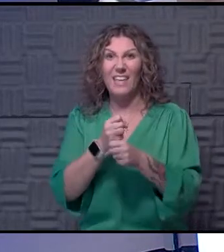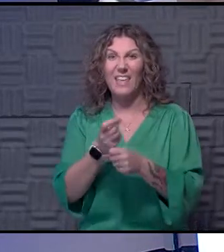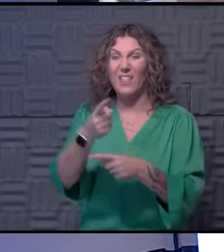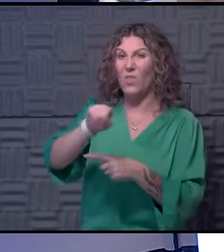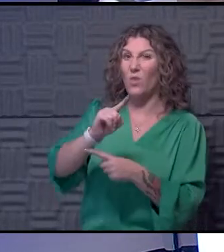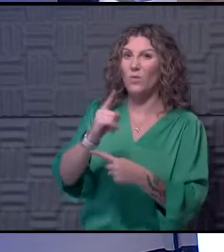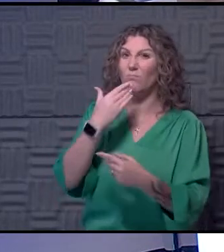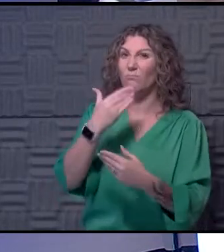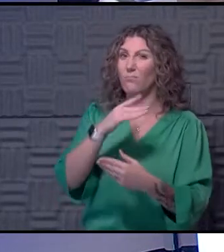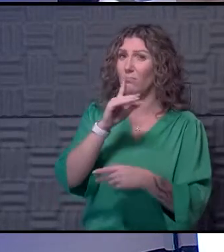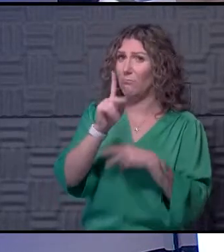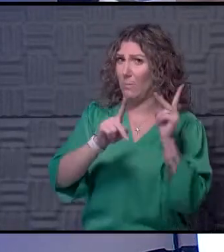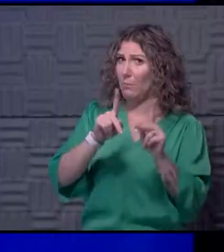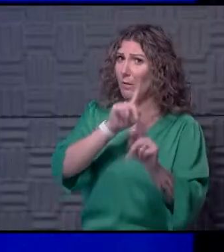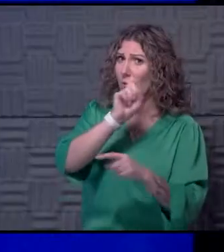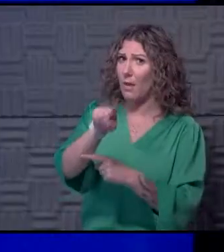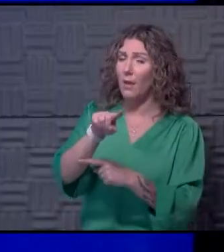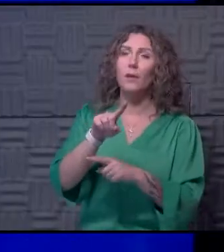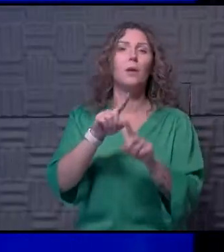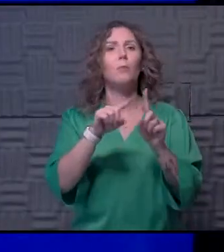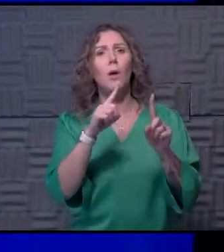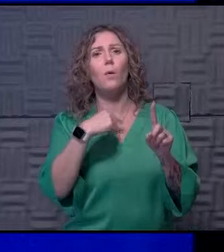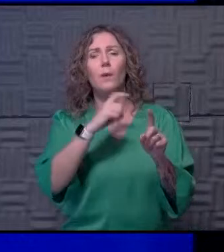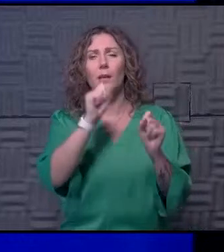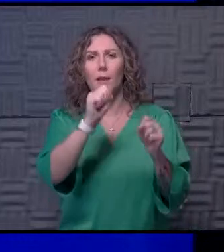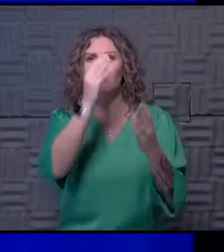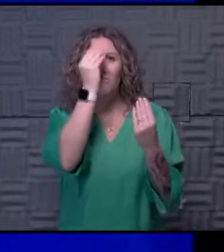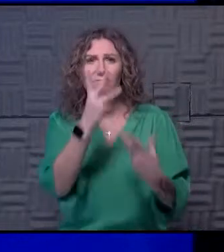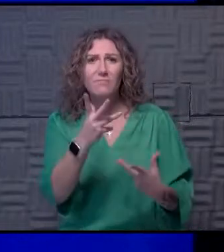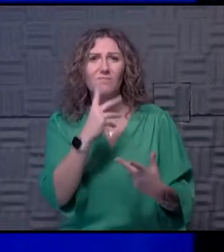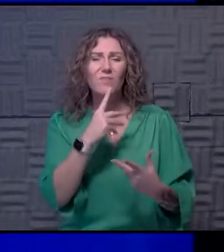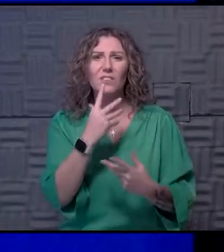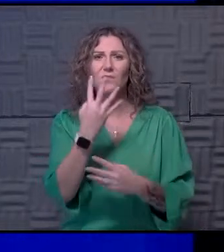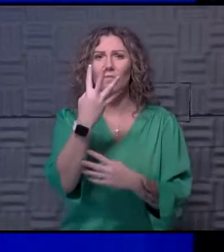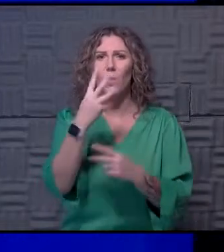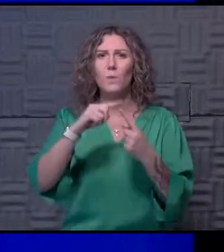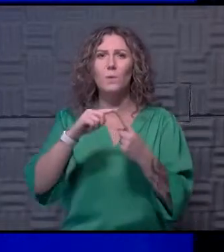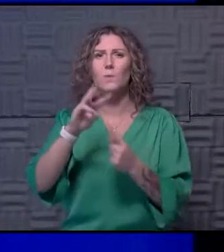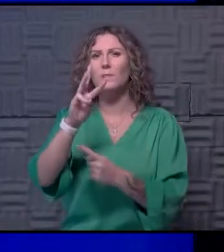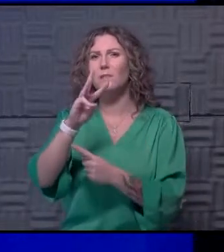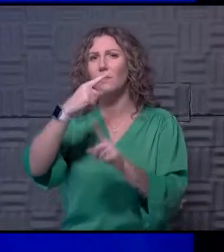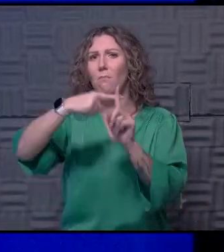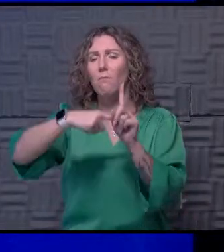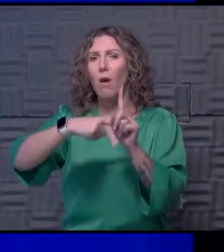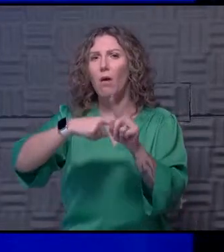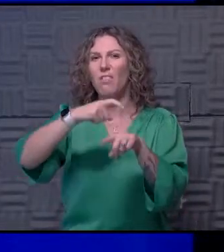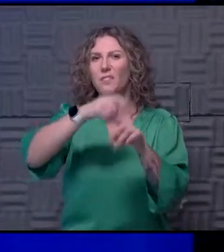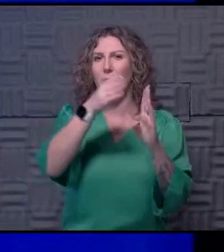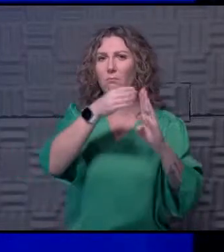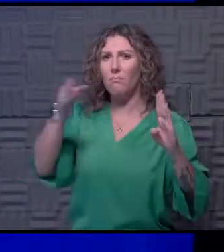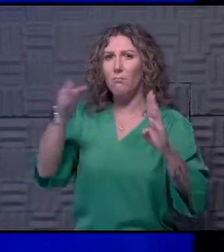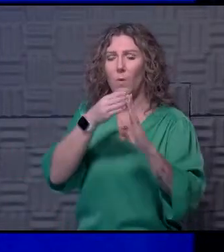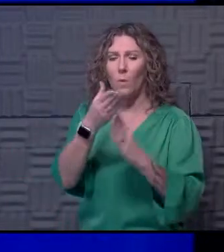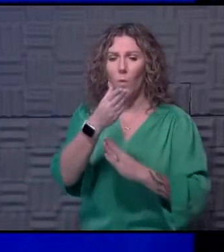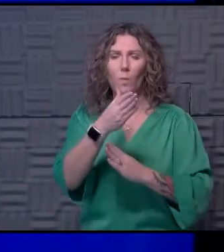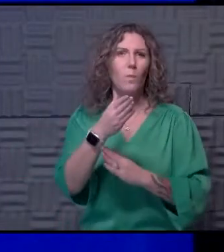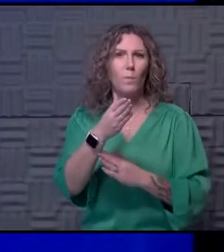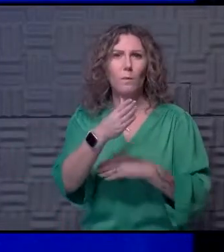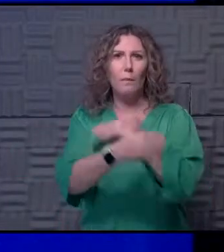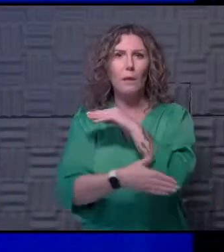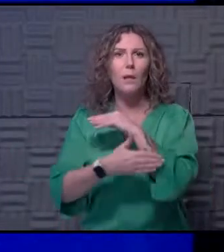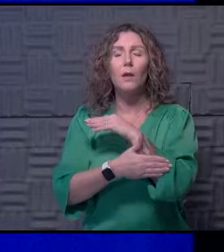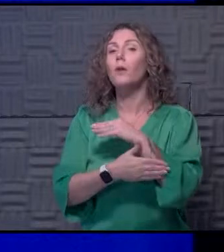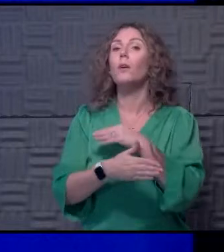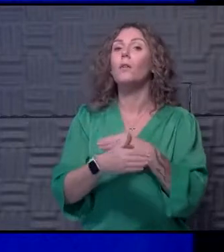people to ask those questions to. You bet. But what we can tell you is it's a 4 to 6 month timeline for everybody. And what we hear constantly throughout the country is expected by